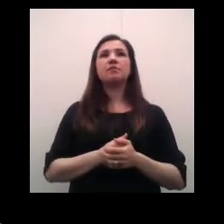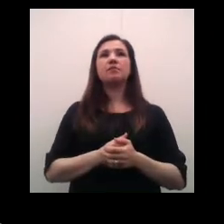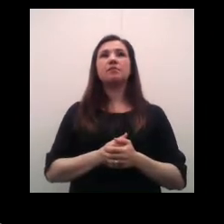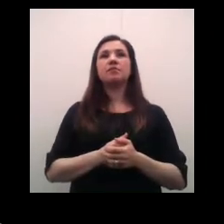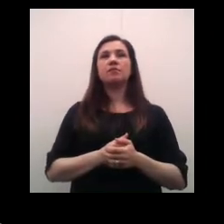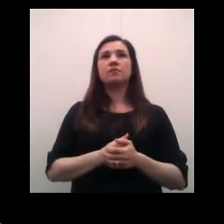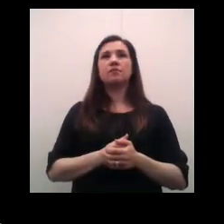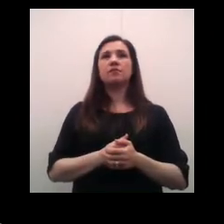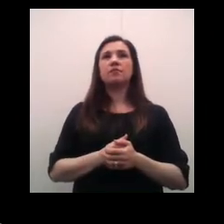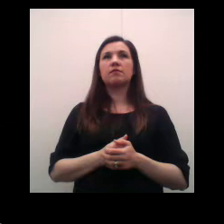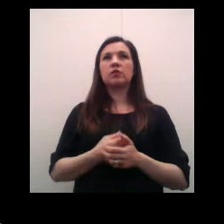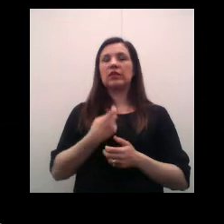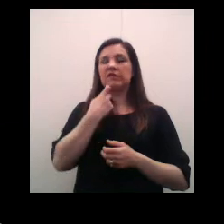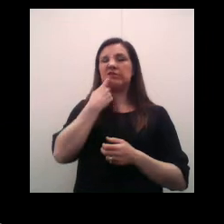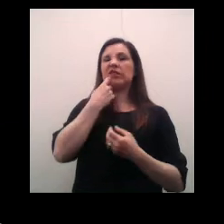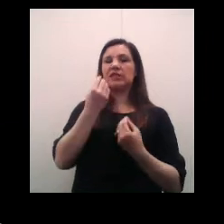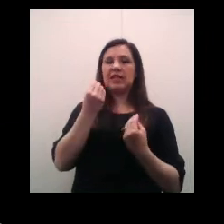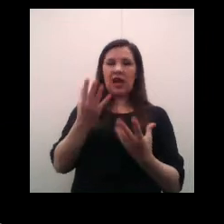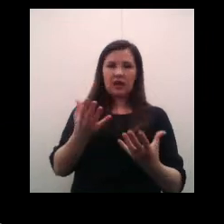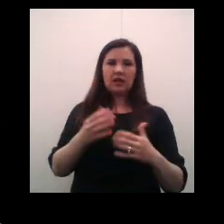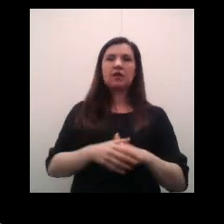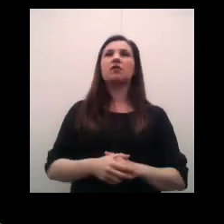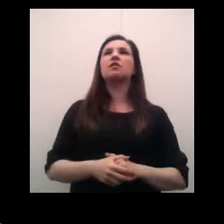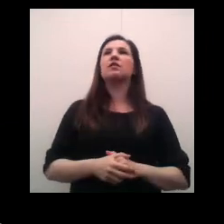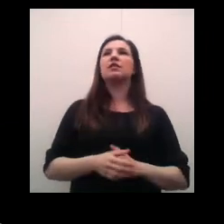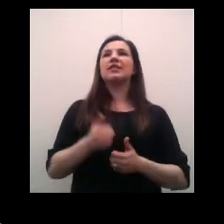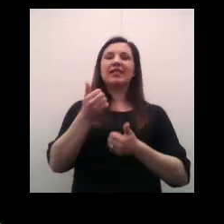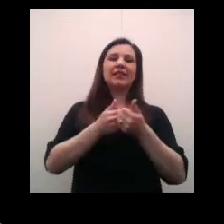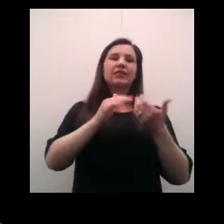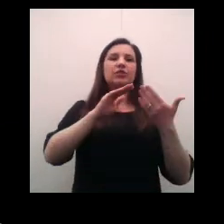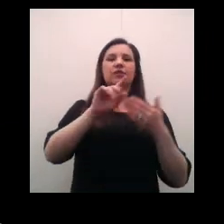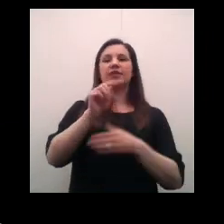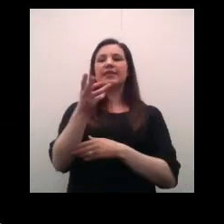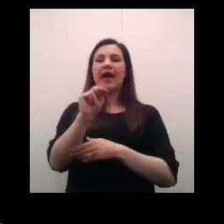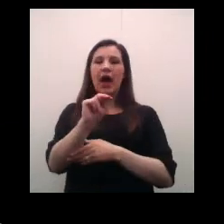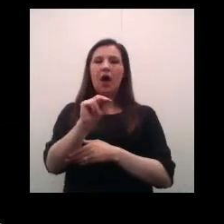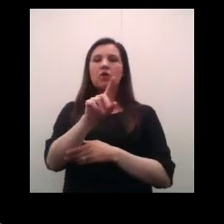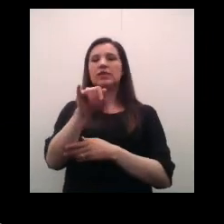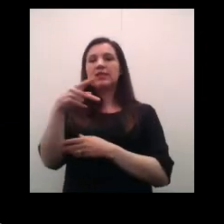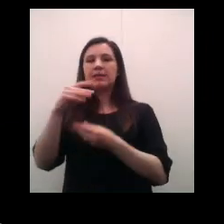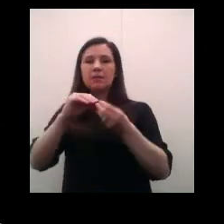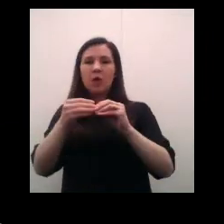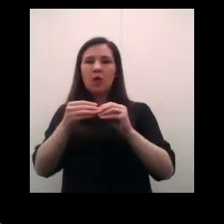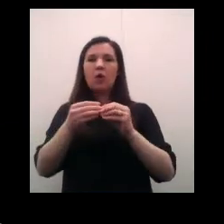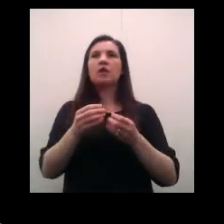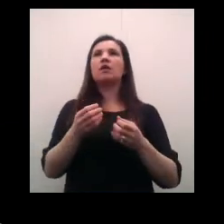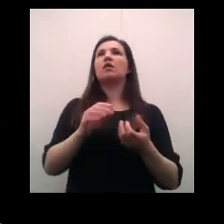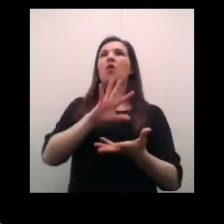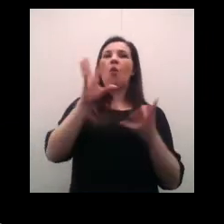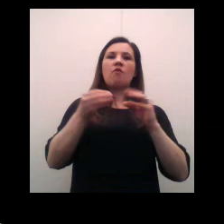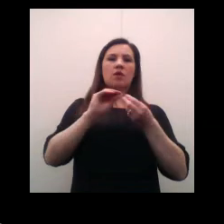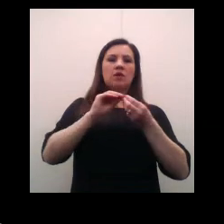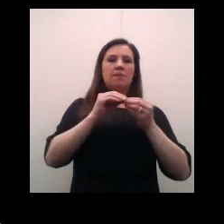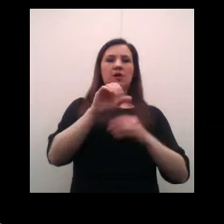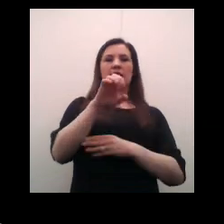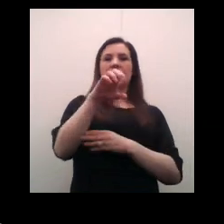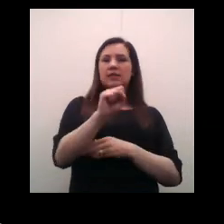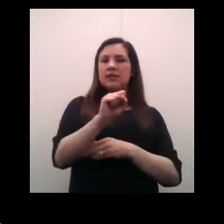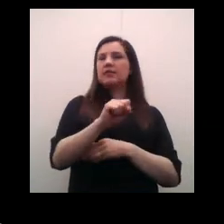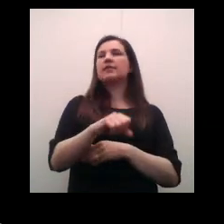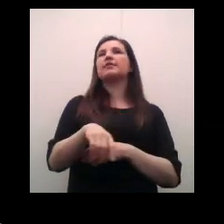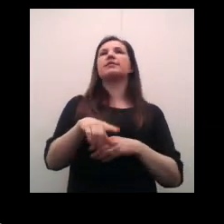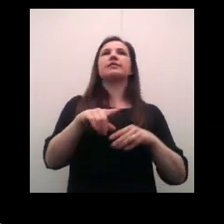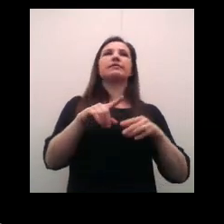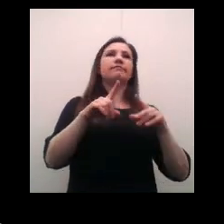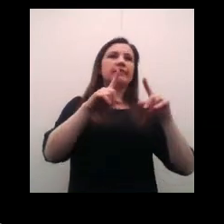daily with the latest data, which includes, of course, data by town, zip code, overall cases, how many have been tested, as well as deaths. And then